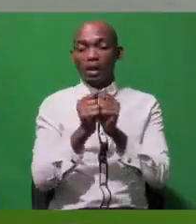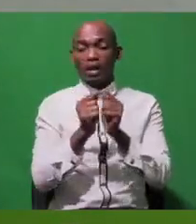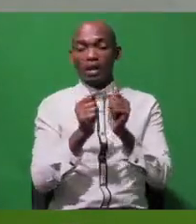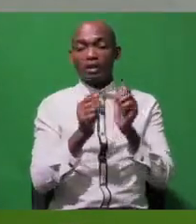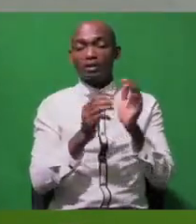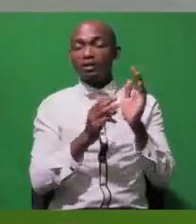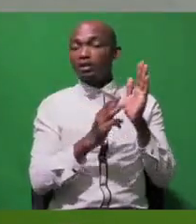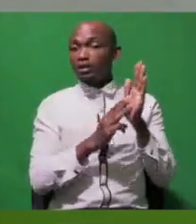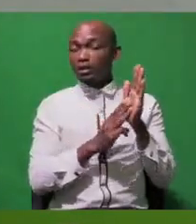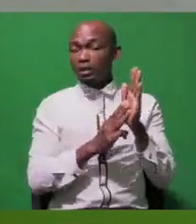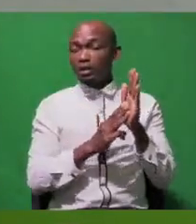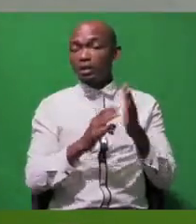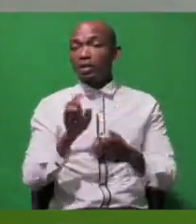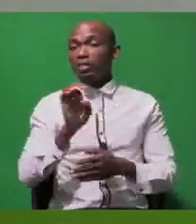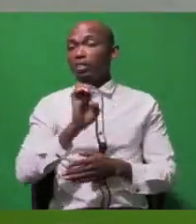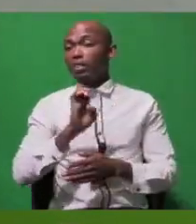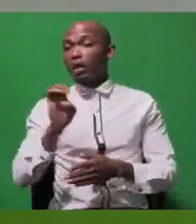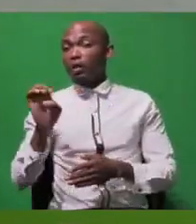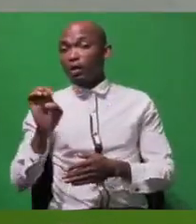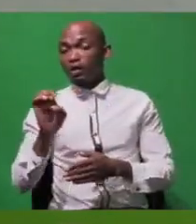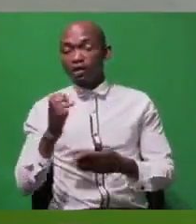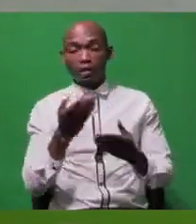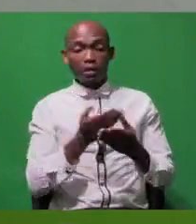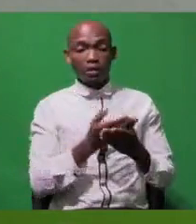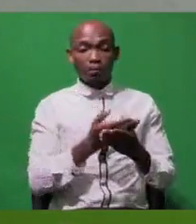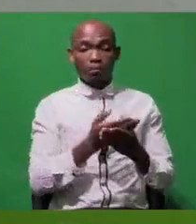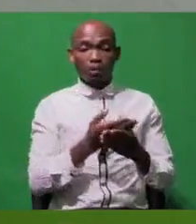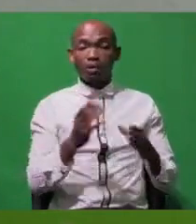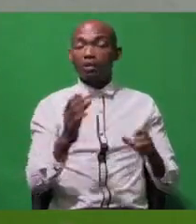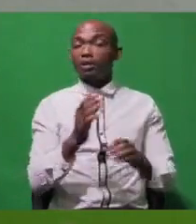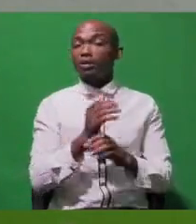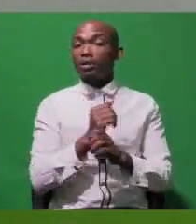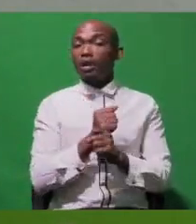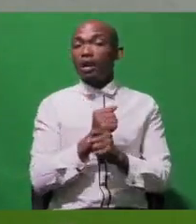And the bank, you have